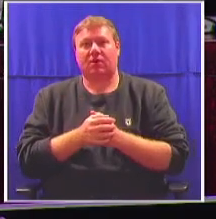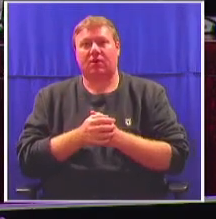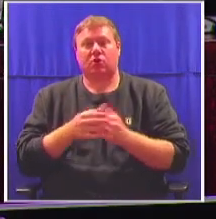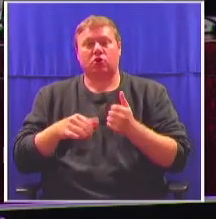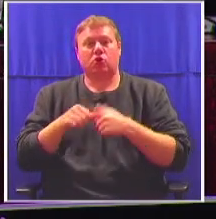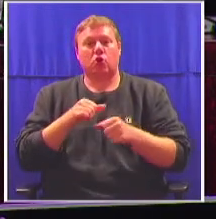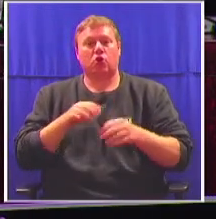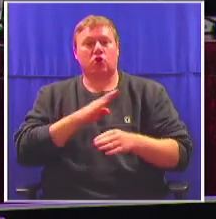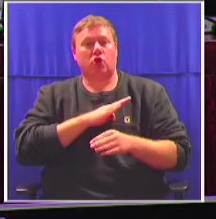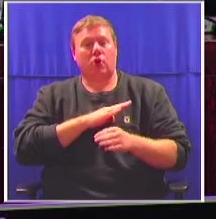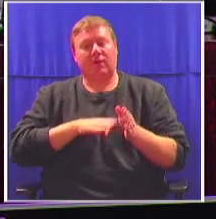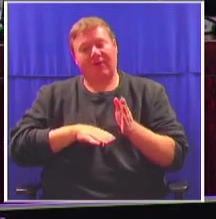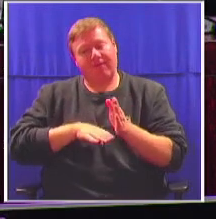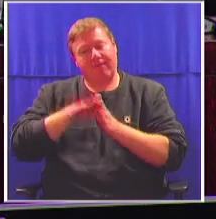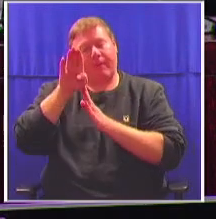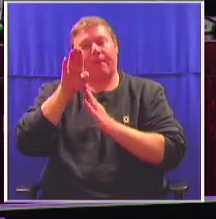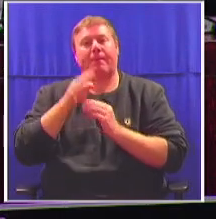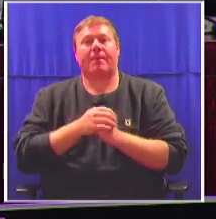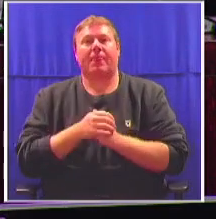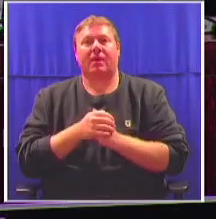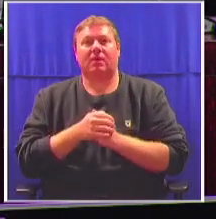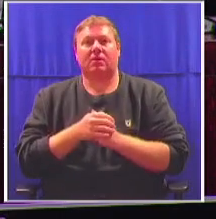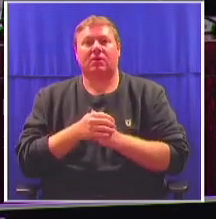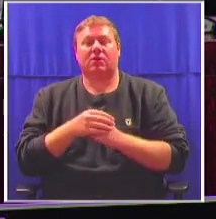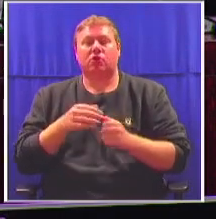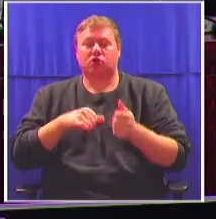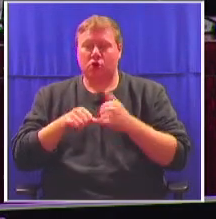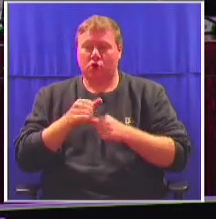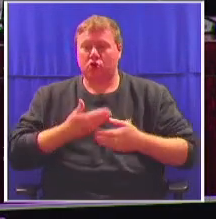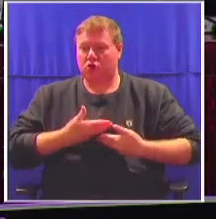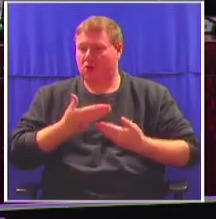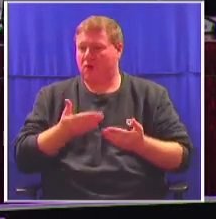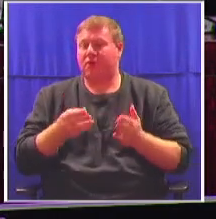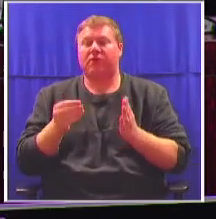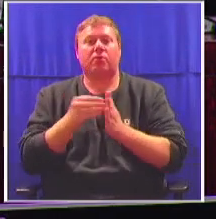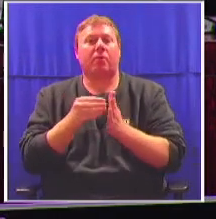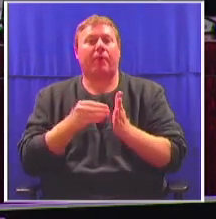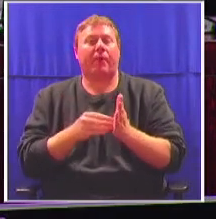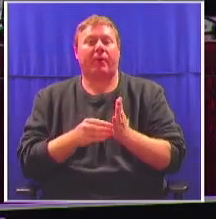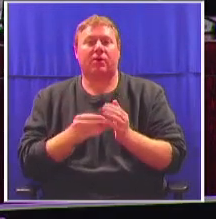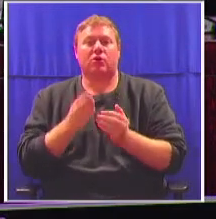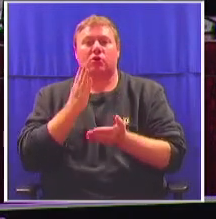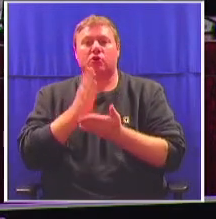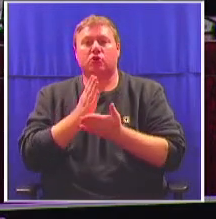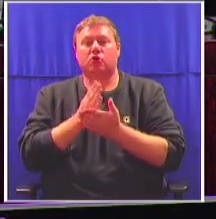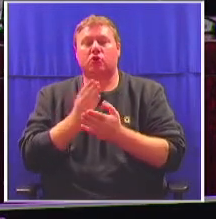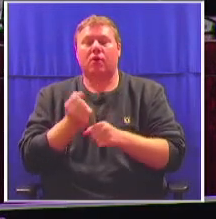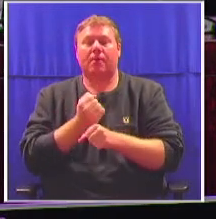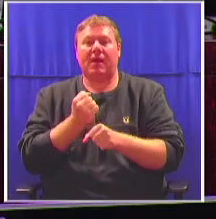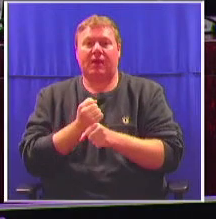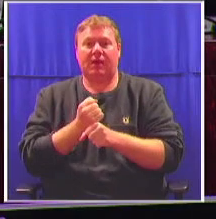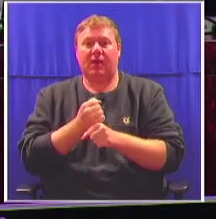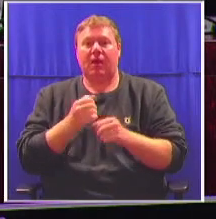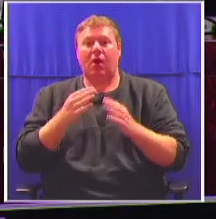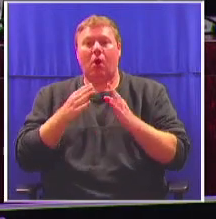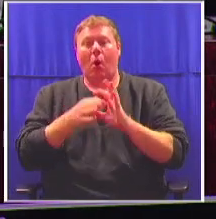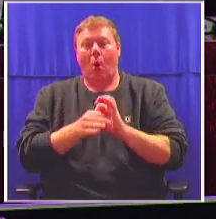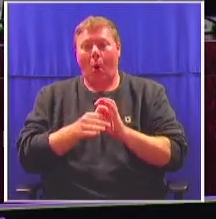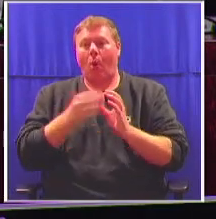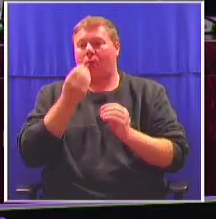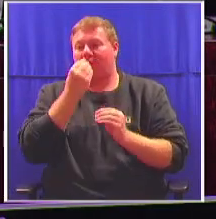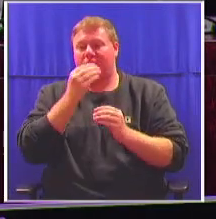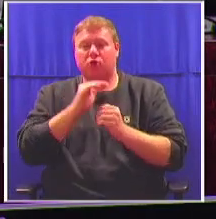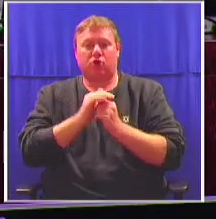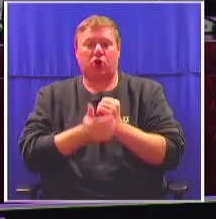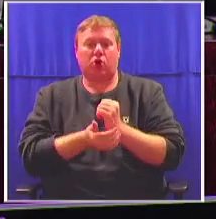security, as well as social services, ensure household food security, and